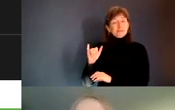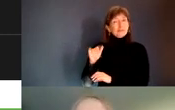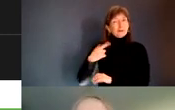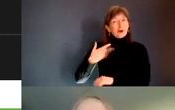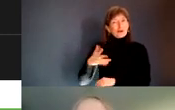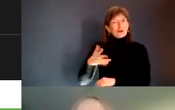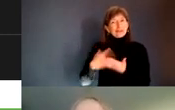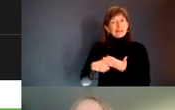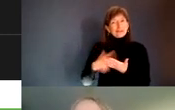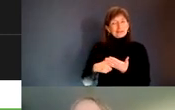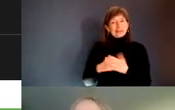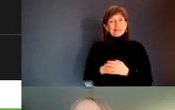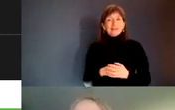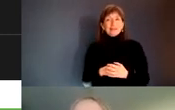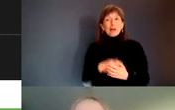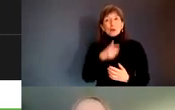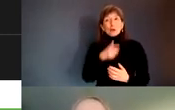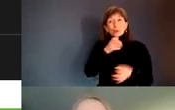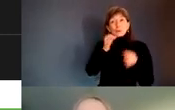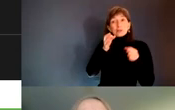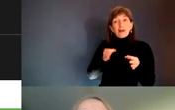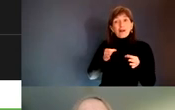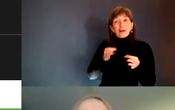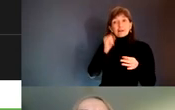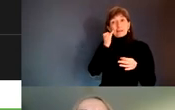to determine if that person lacks capacity.